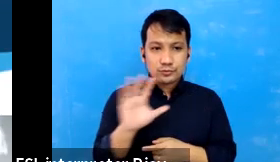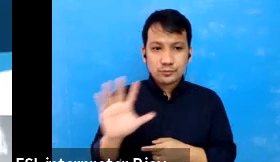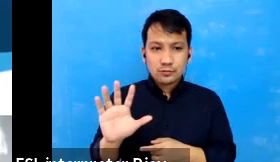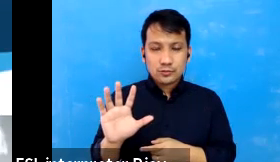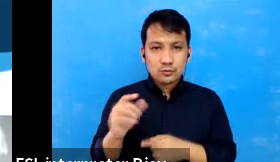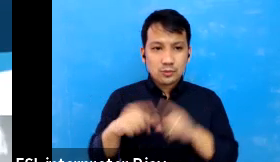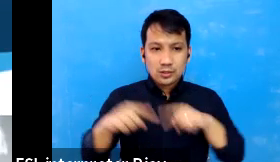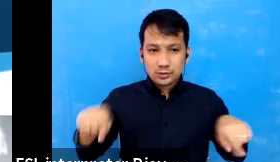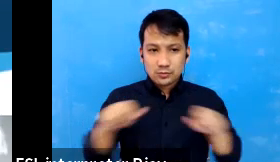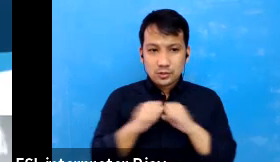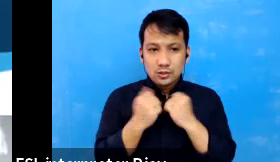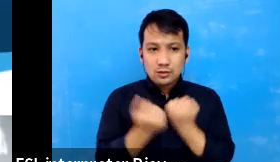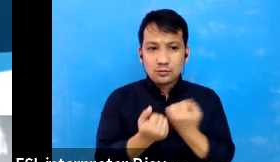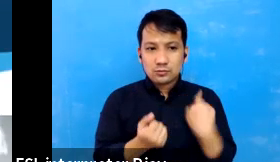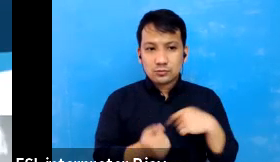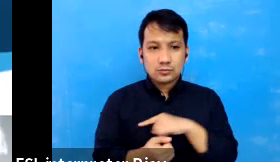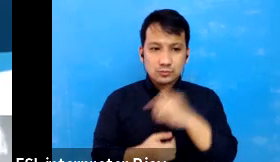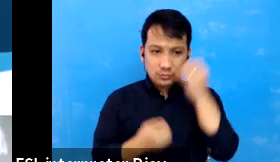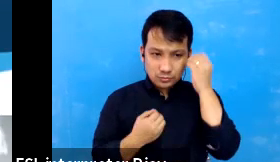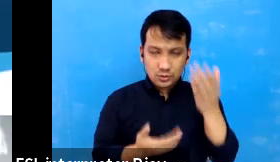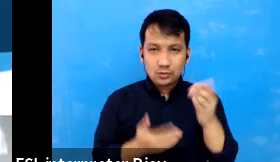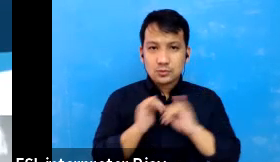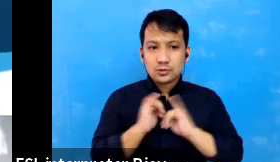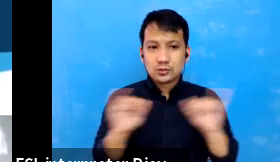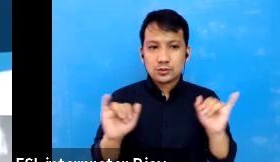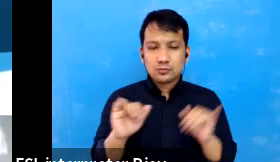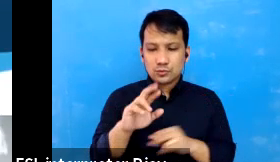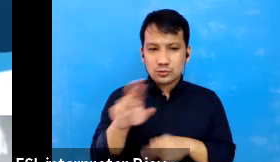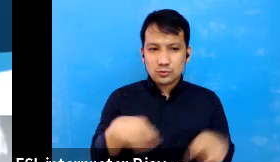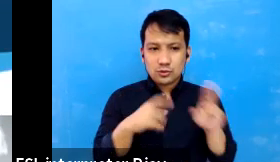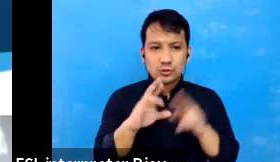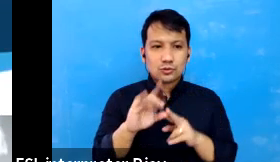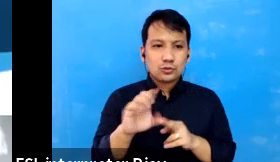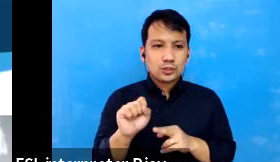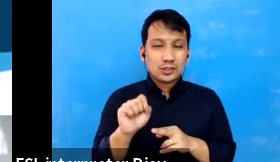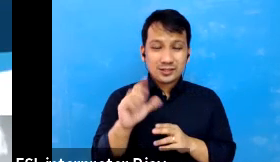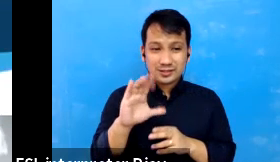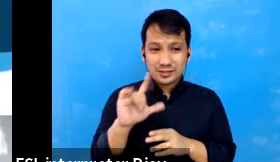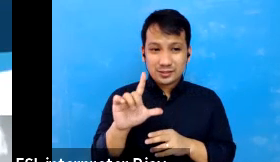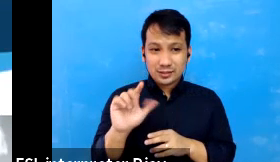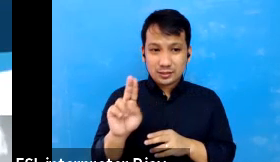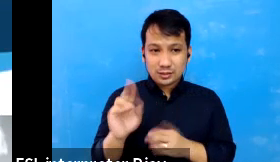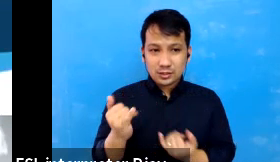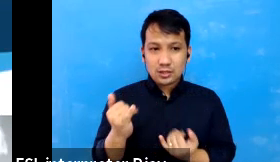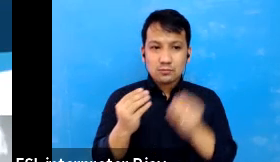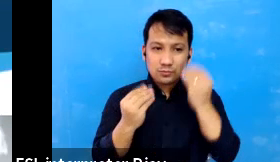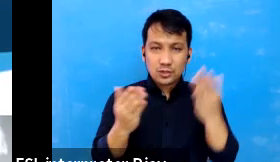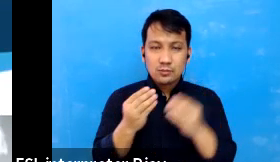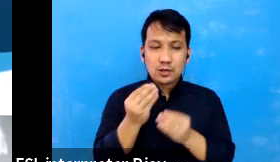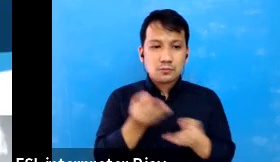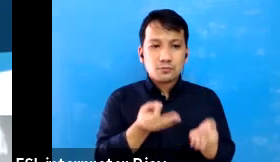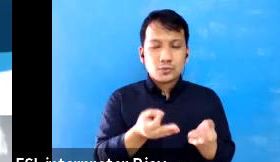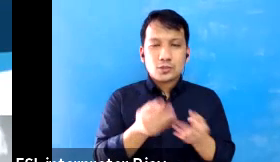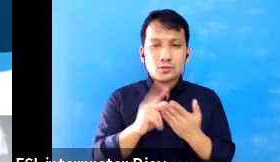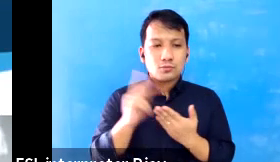iba pang sectors sa aming nakatuwang gaya ng Rotary Club of Greater Calbayog na nagsasagawa ng Manapak Feeding Program